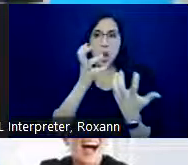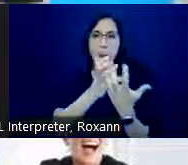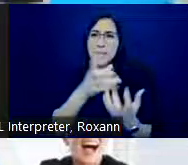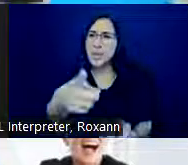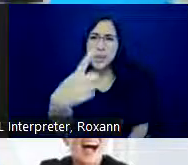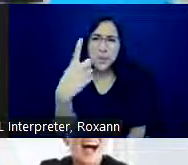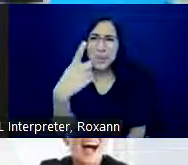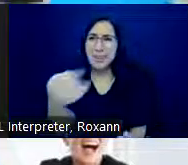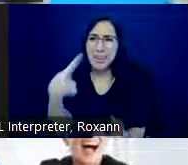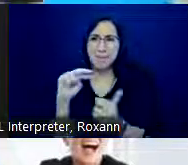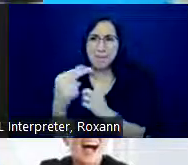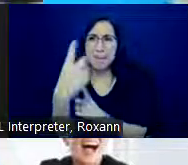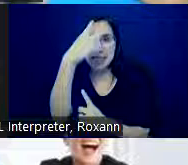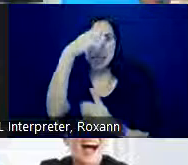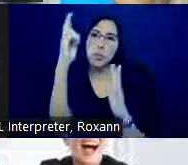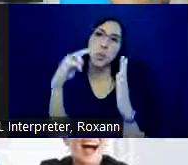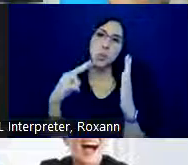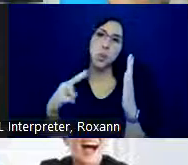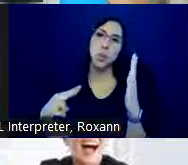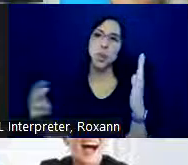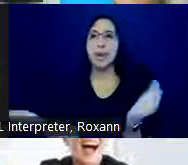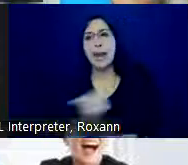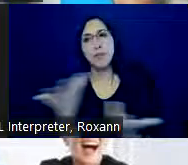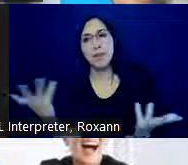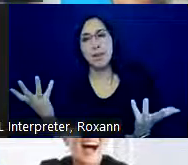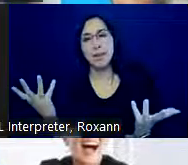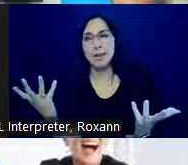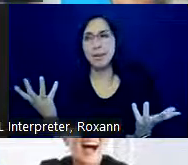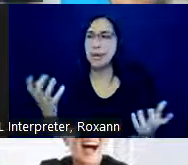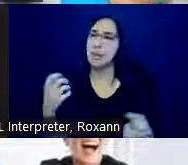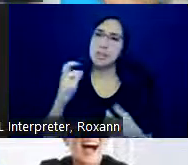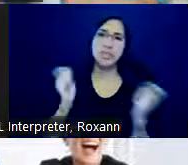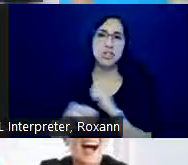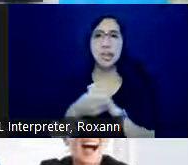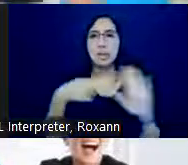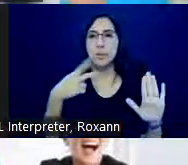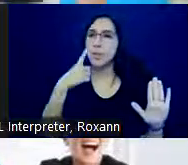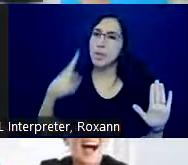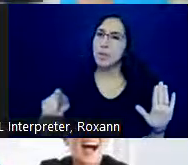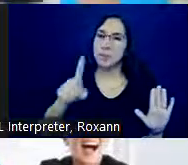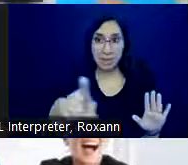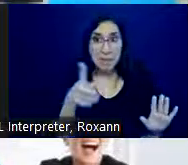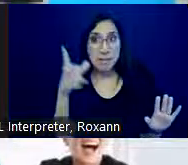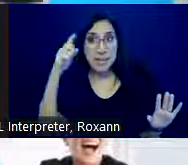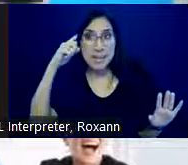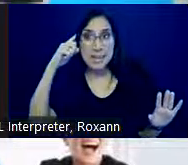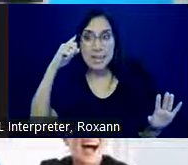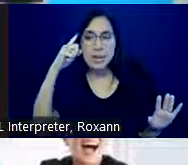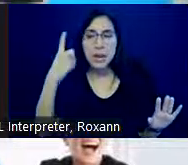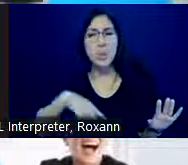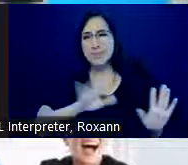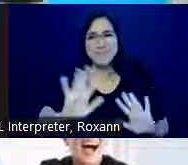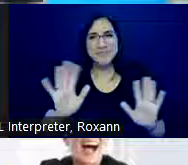building. Create a new training manual just for them. That's what they're hearing. We need to help